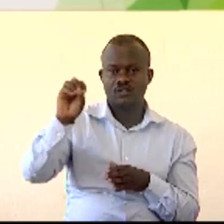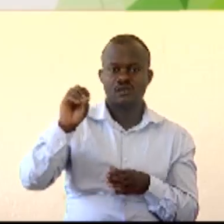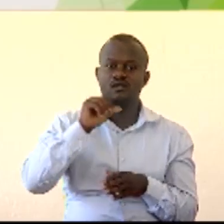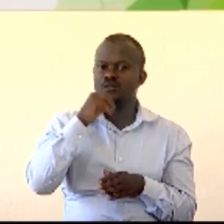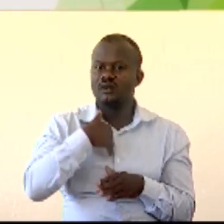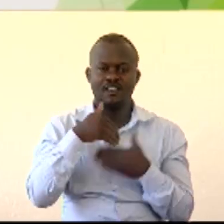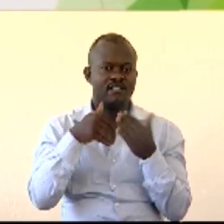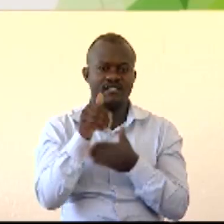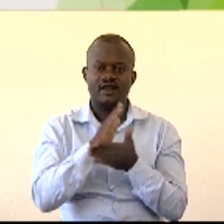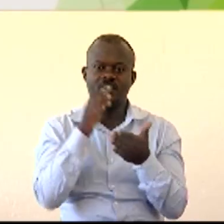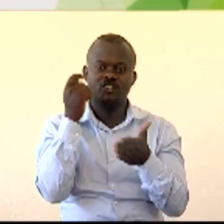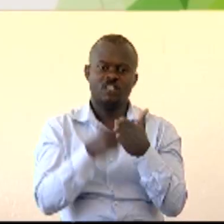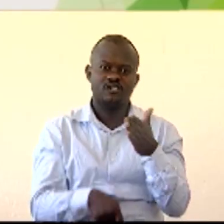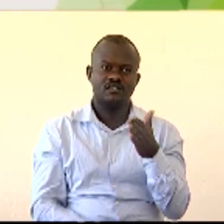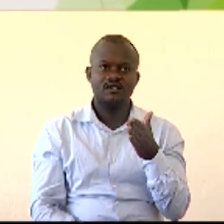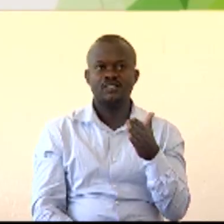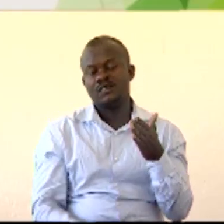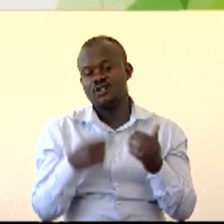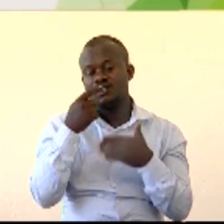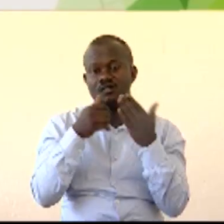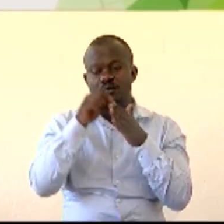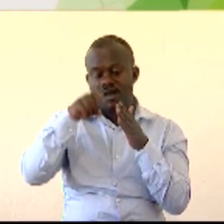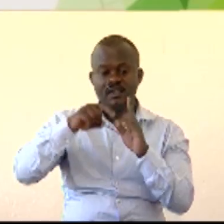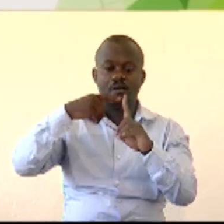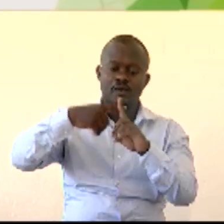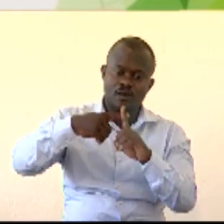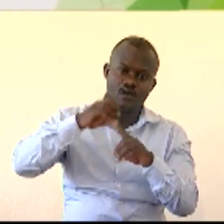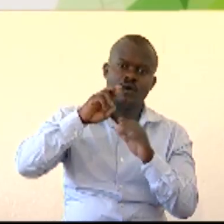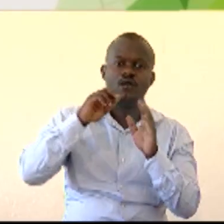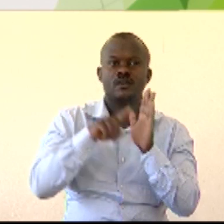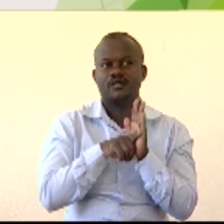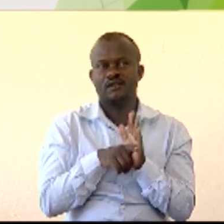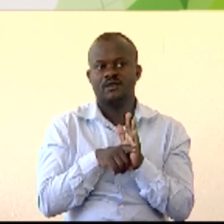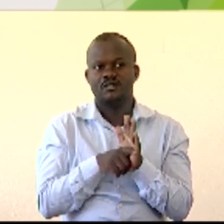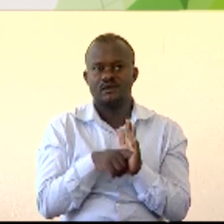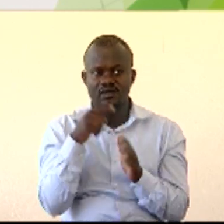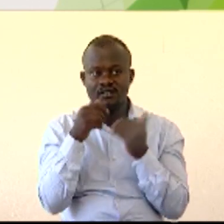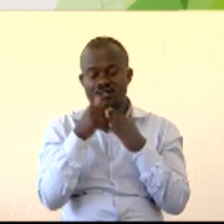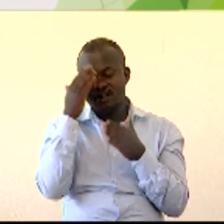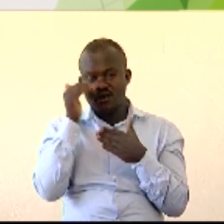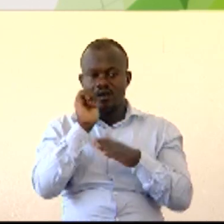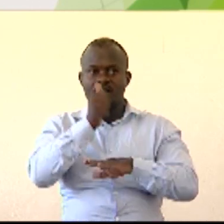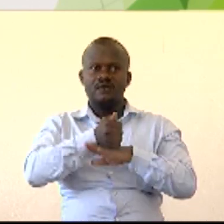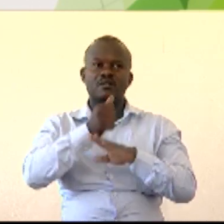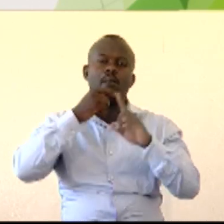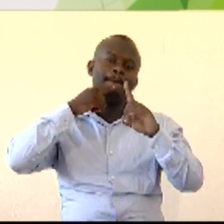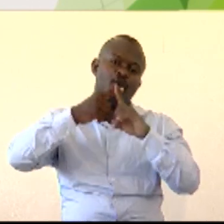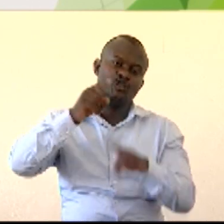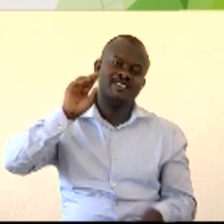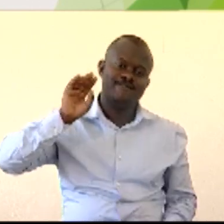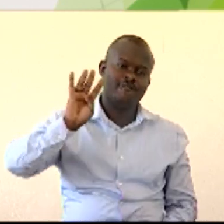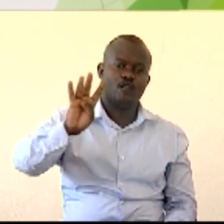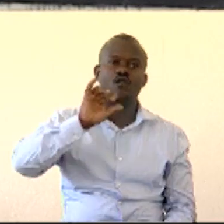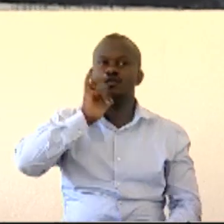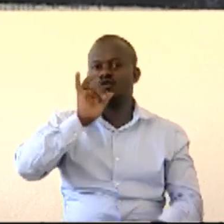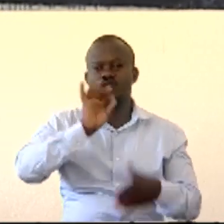any charge. So it has to be positive or negative. That's why we are putting here +4. Don't